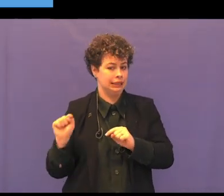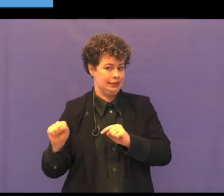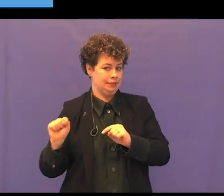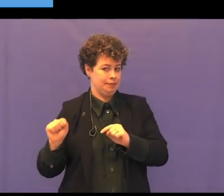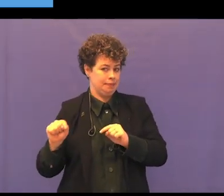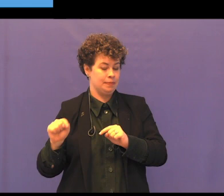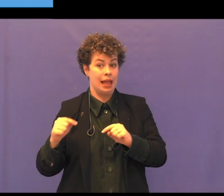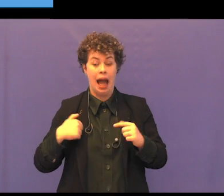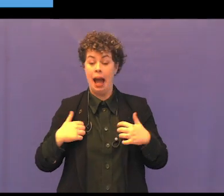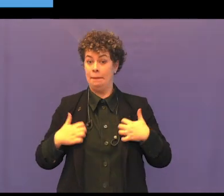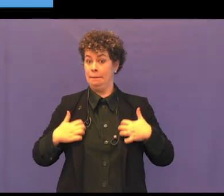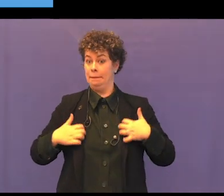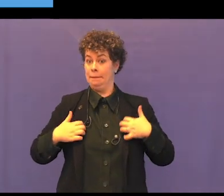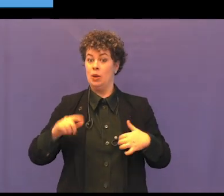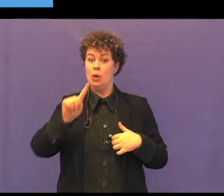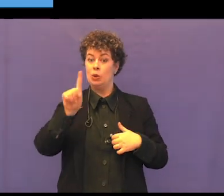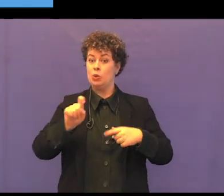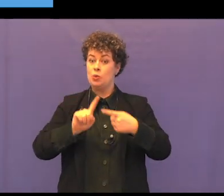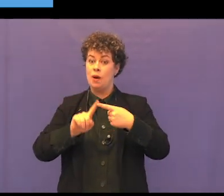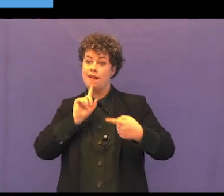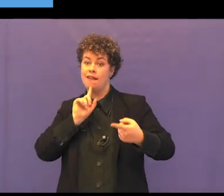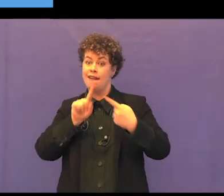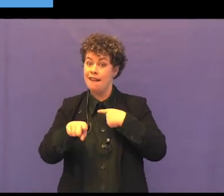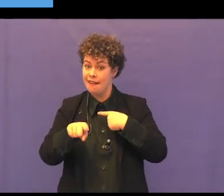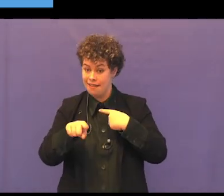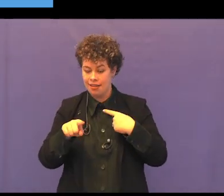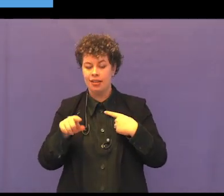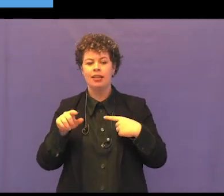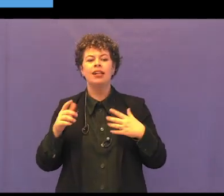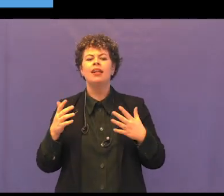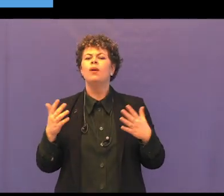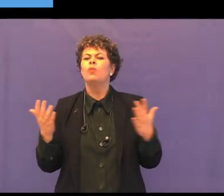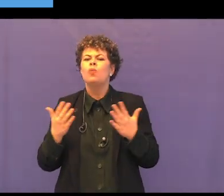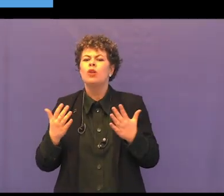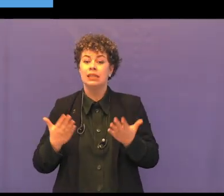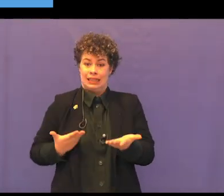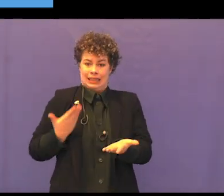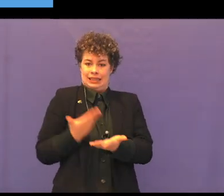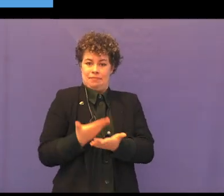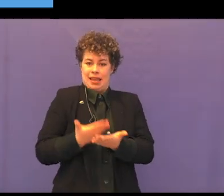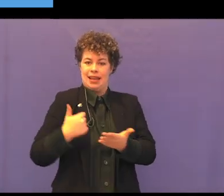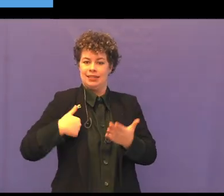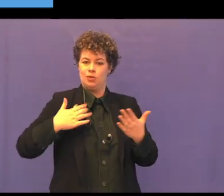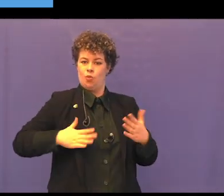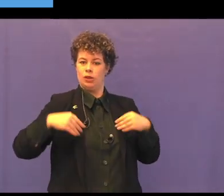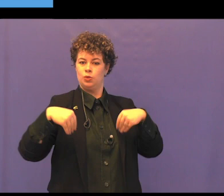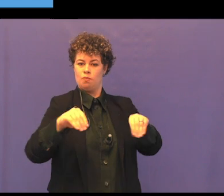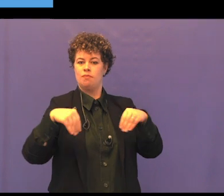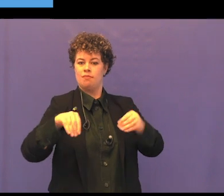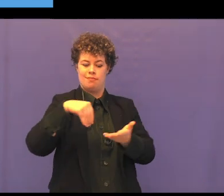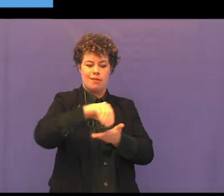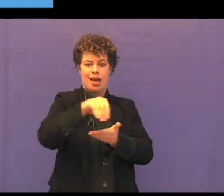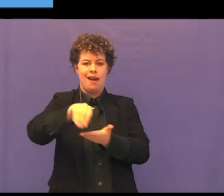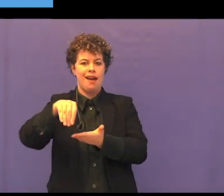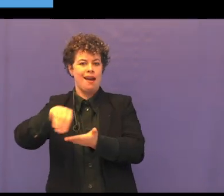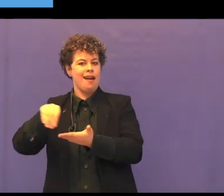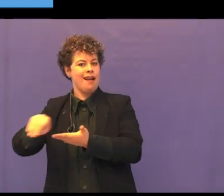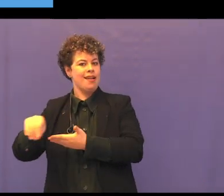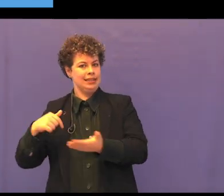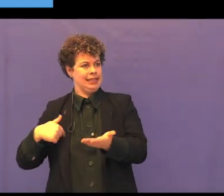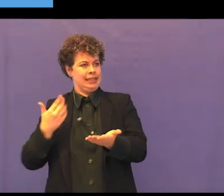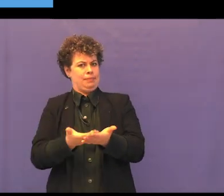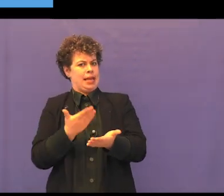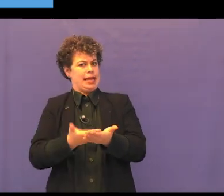called demand-side ecology. And this is basically what do we do with something